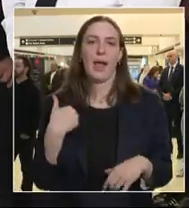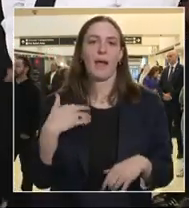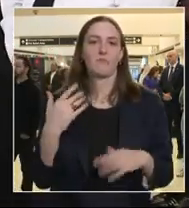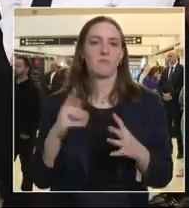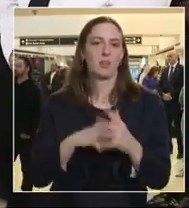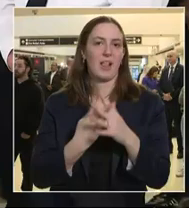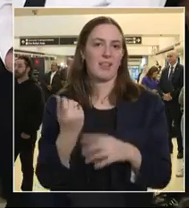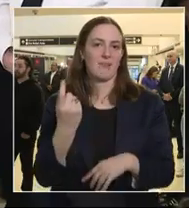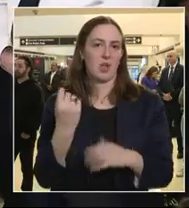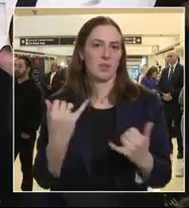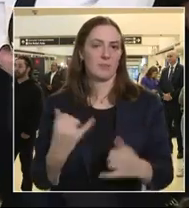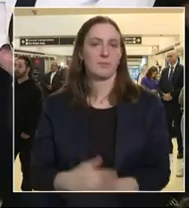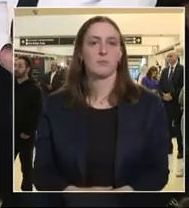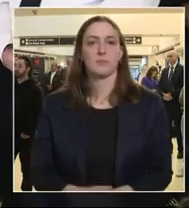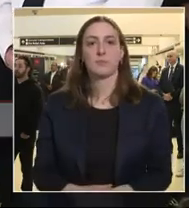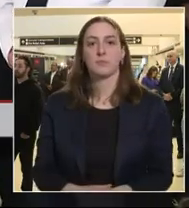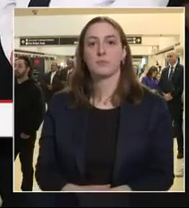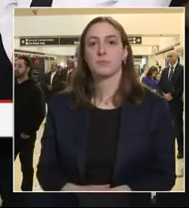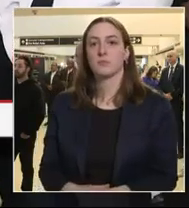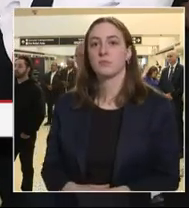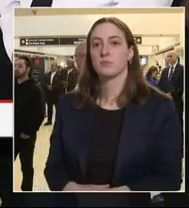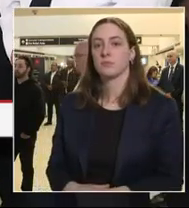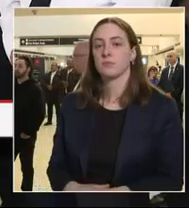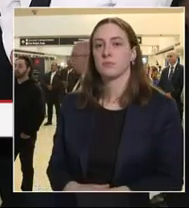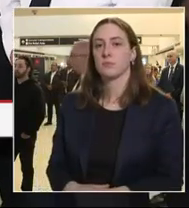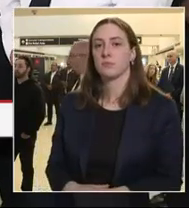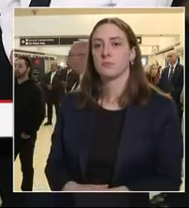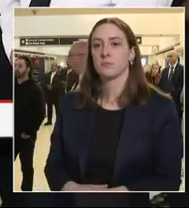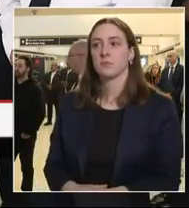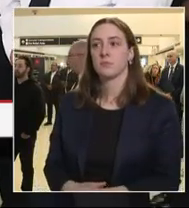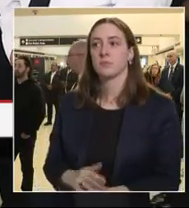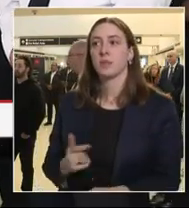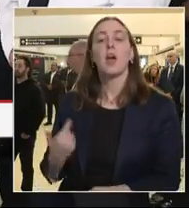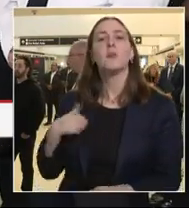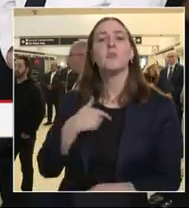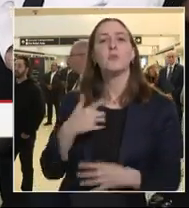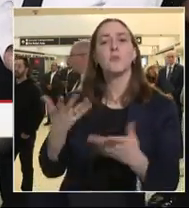3. Has the flight recorder been recovered, the black box at all?